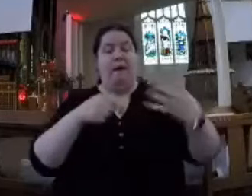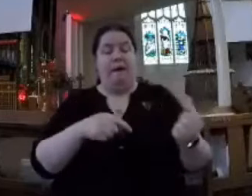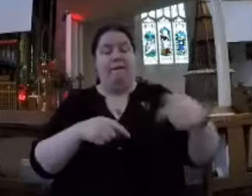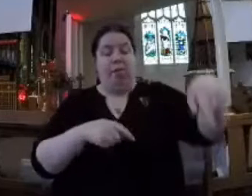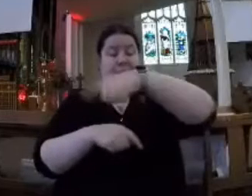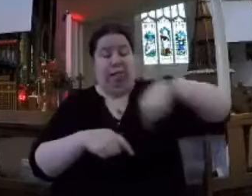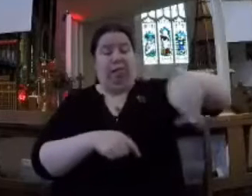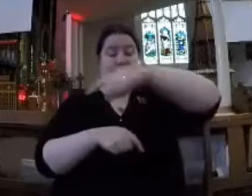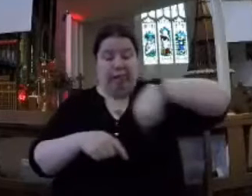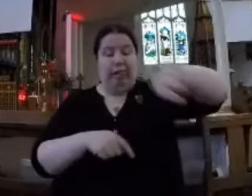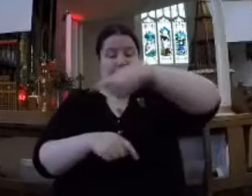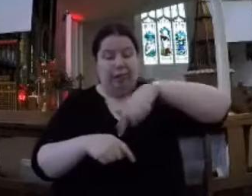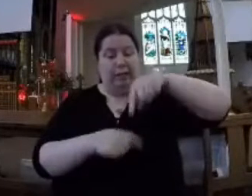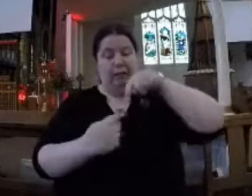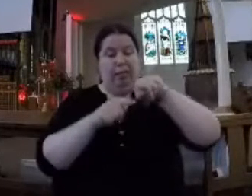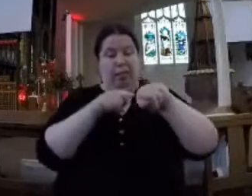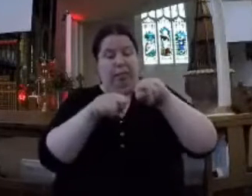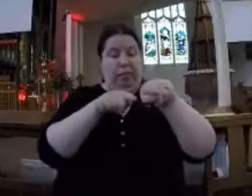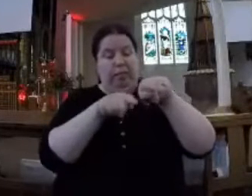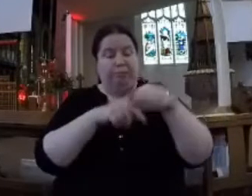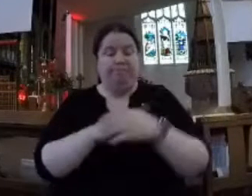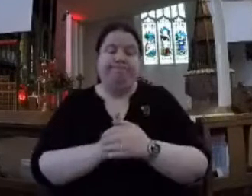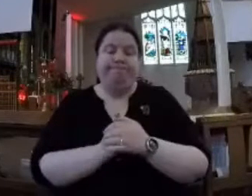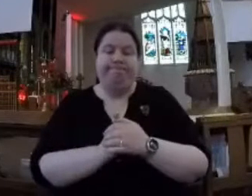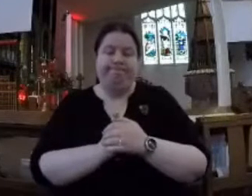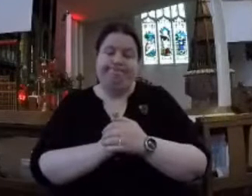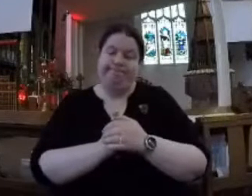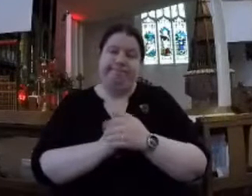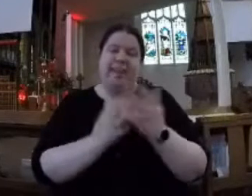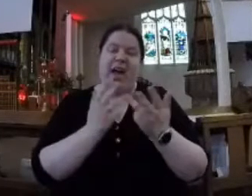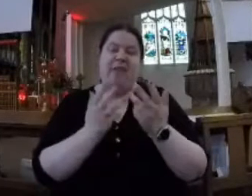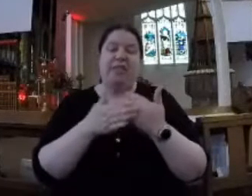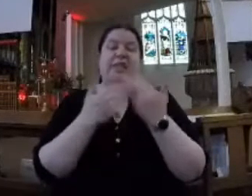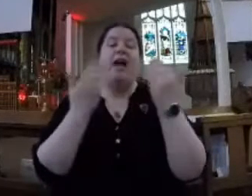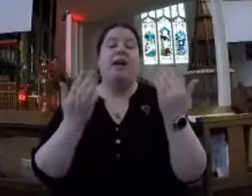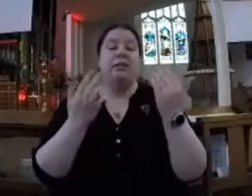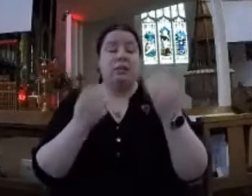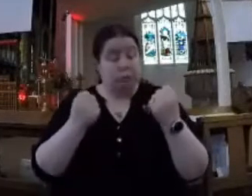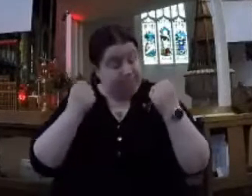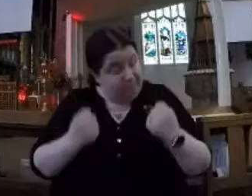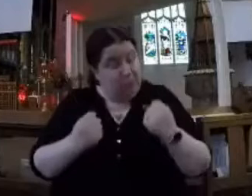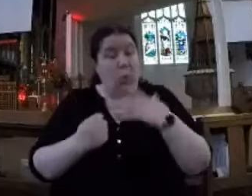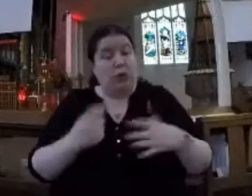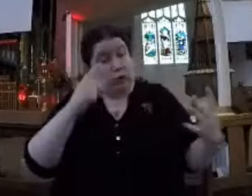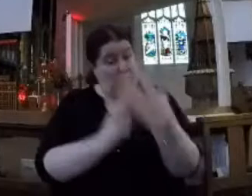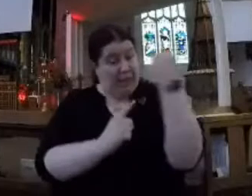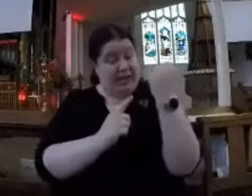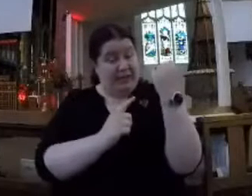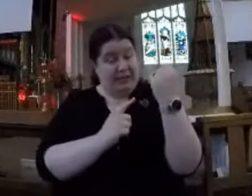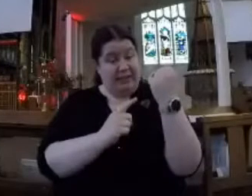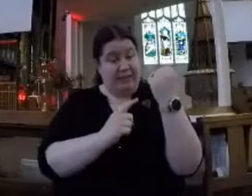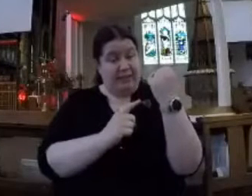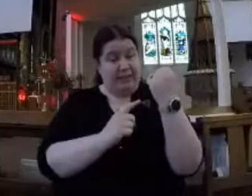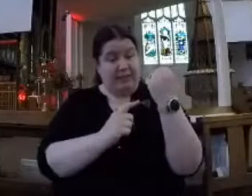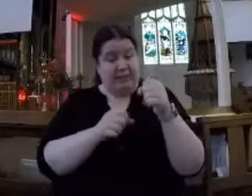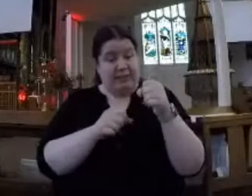racing. Now, Sol, the other day, he was so intent on winning that he got